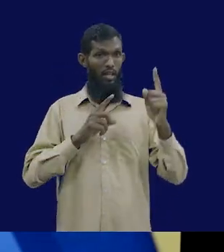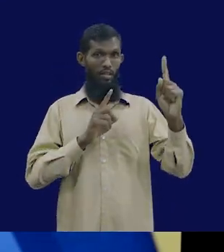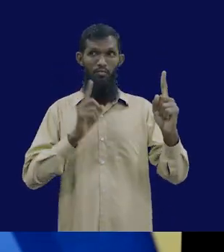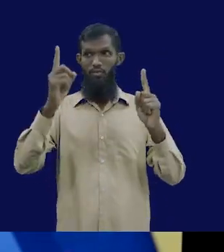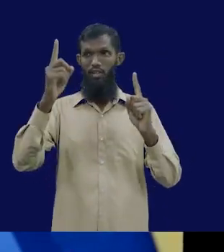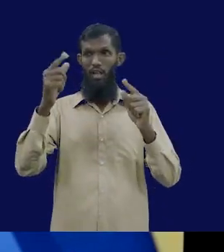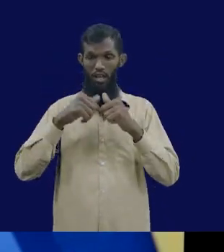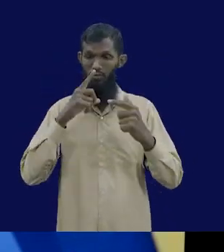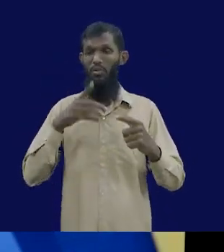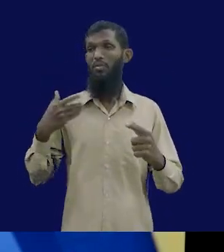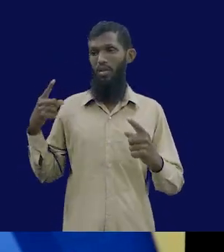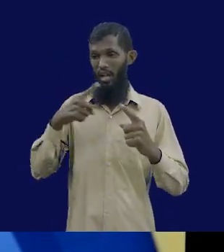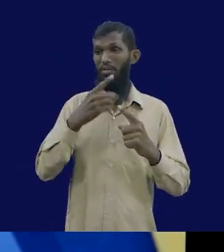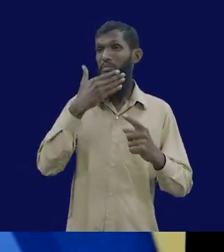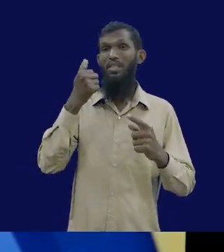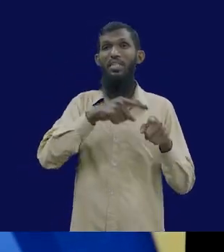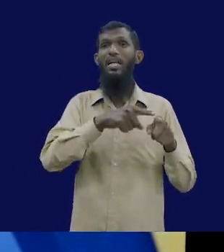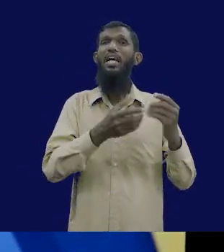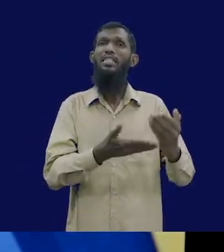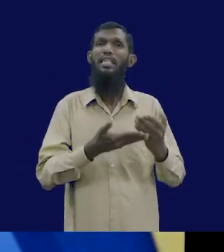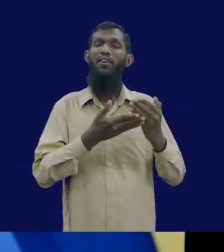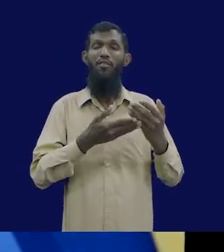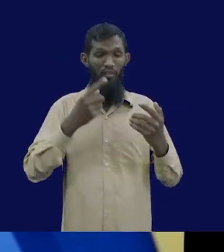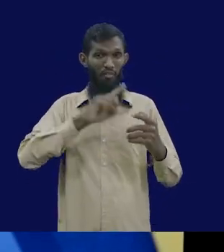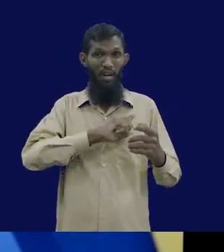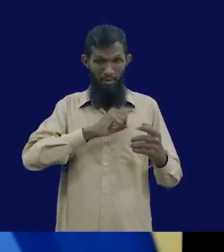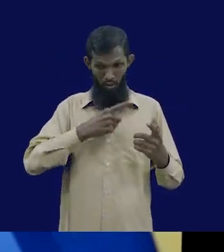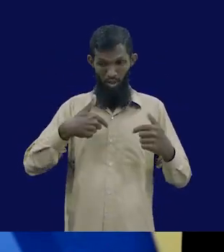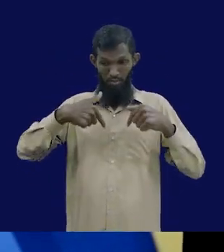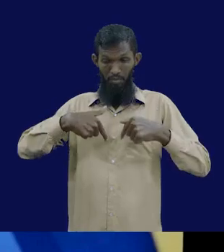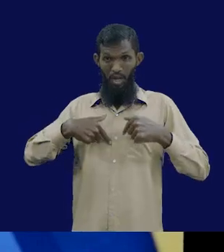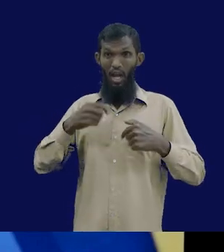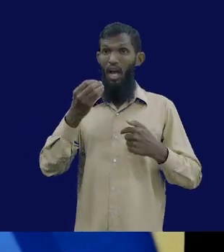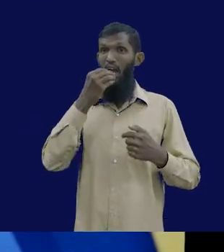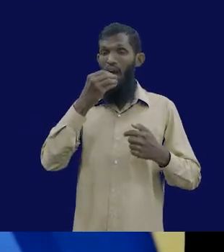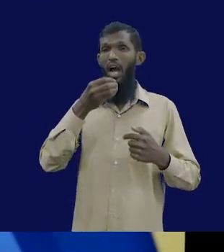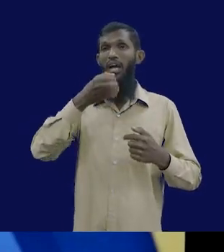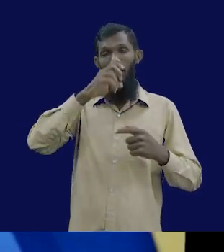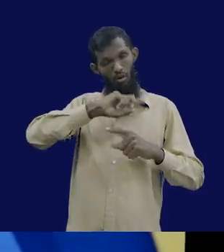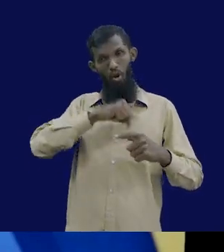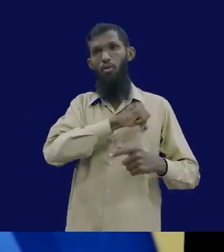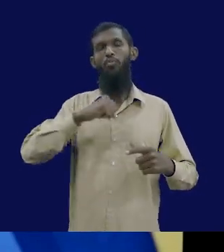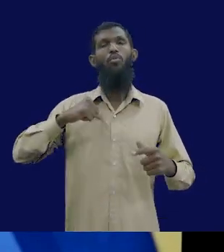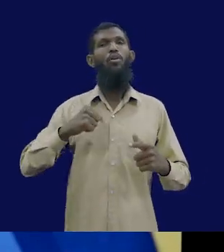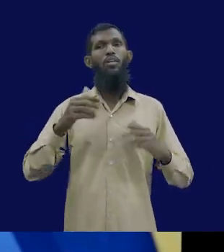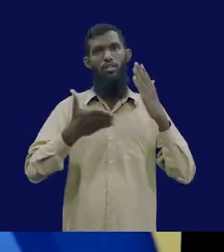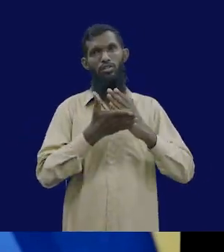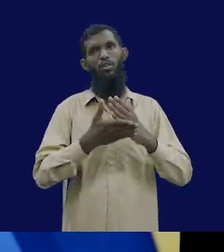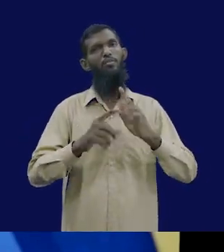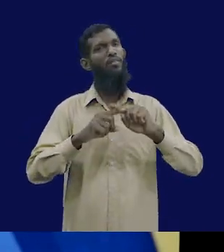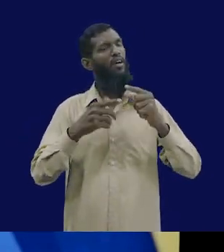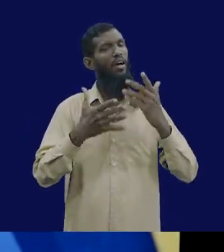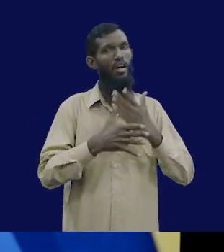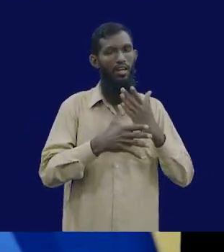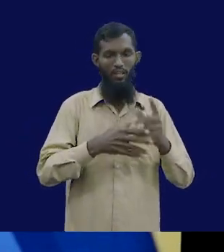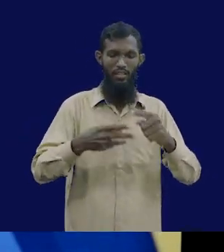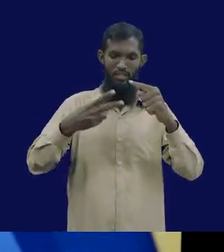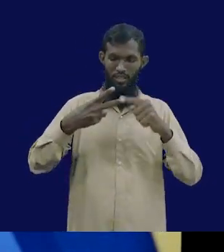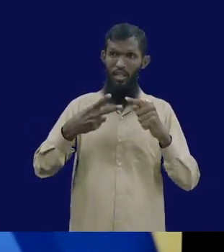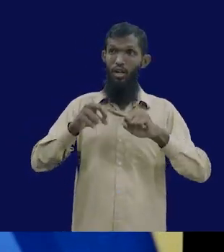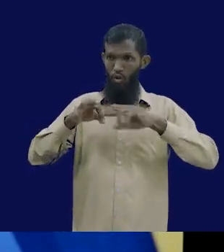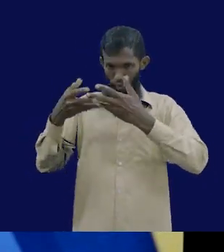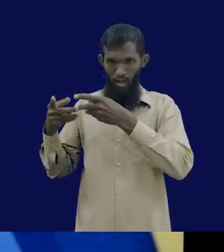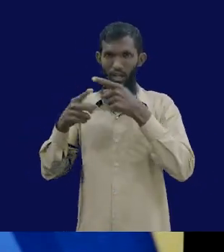day, so accept my intercession for him. The Quran says, I have kept him away from sleep by night, so accept my intercession for